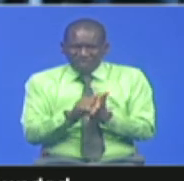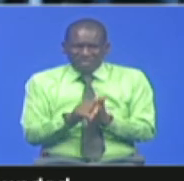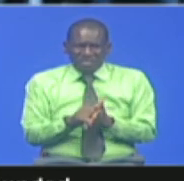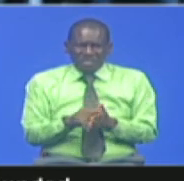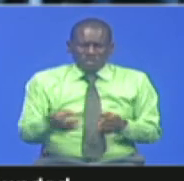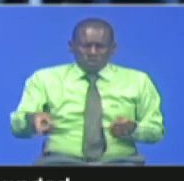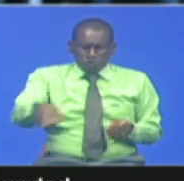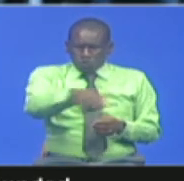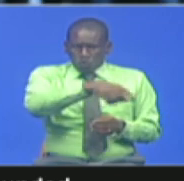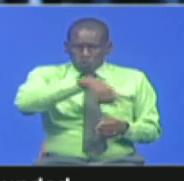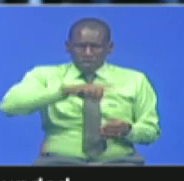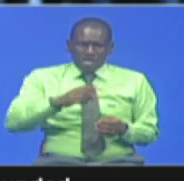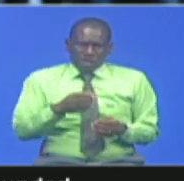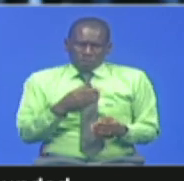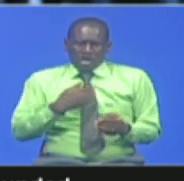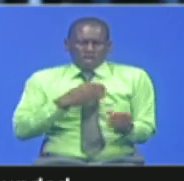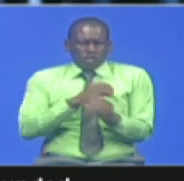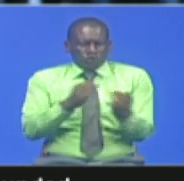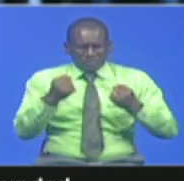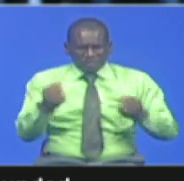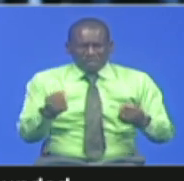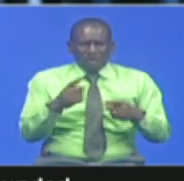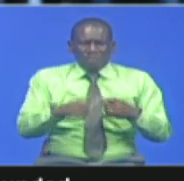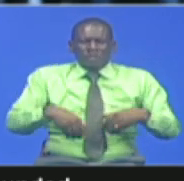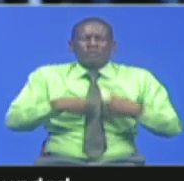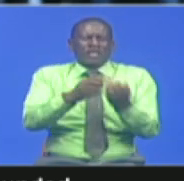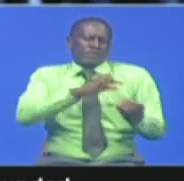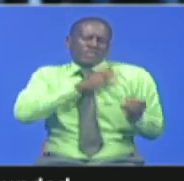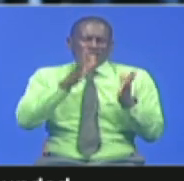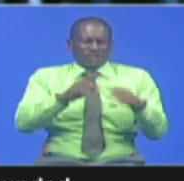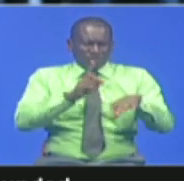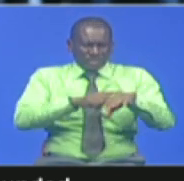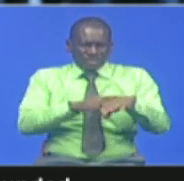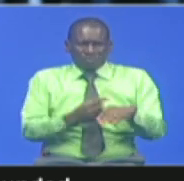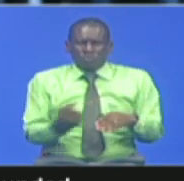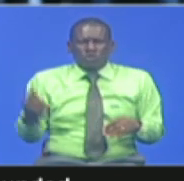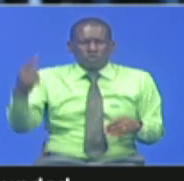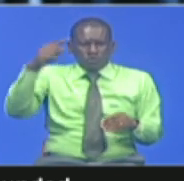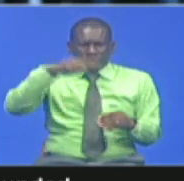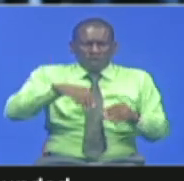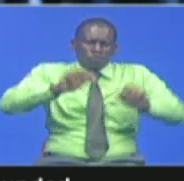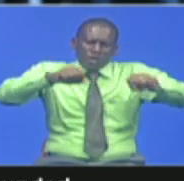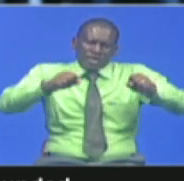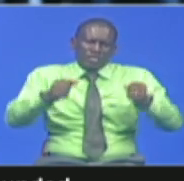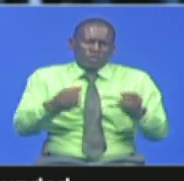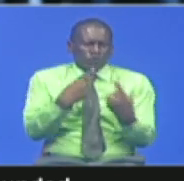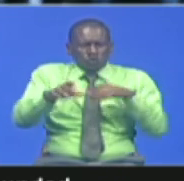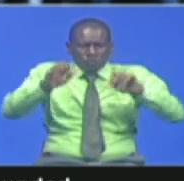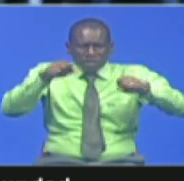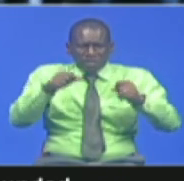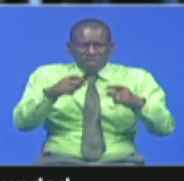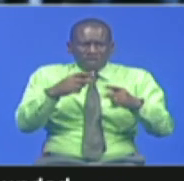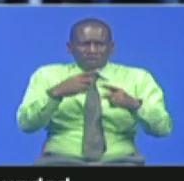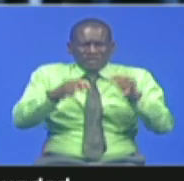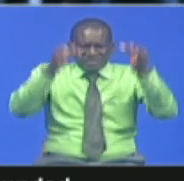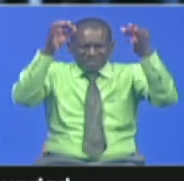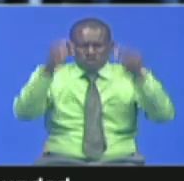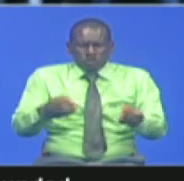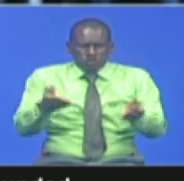tulikuwa toothless, lakini tulikuwa tunapatia governor muda ili akuje tuelewane. Na hatua hii ambayo tumefanya